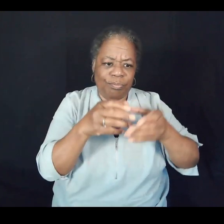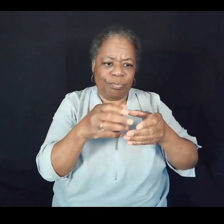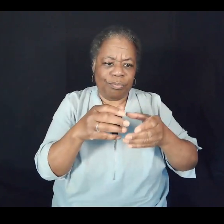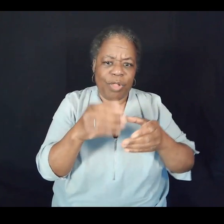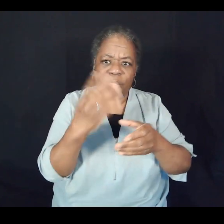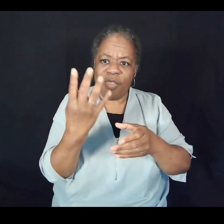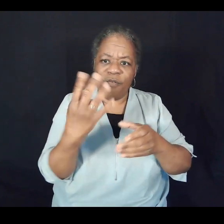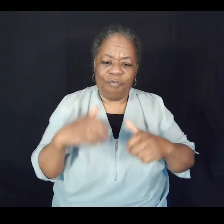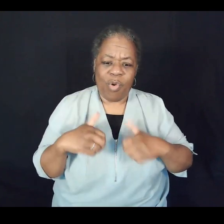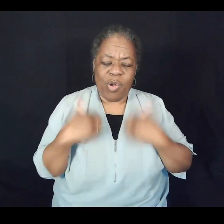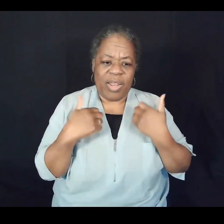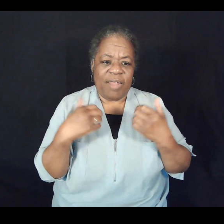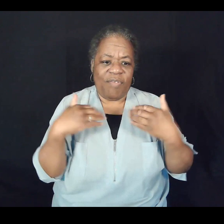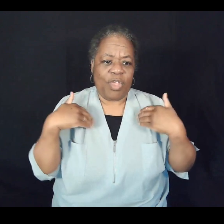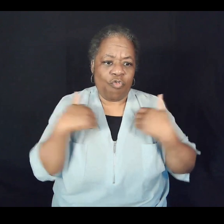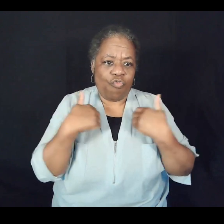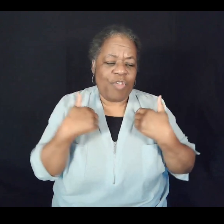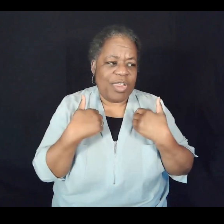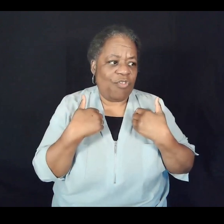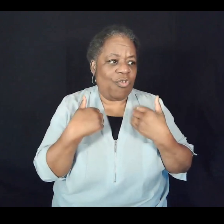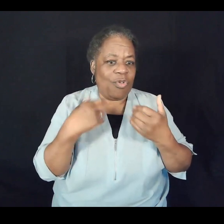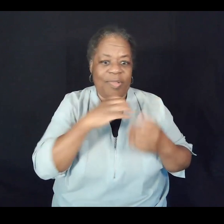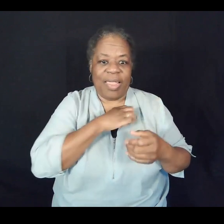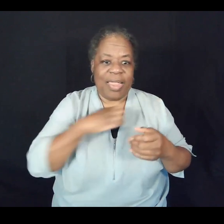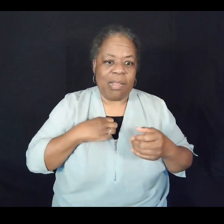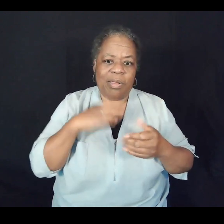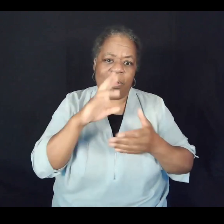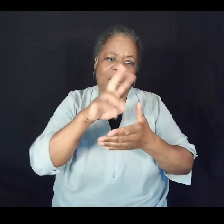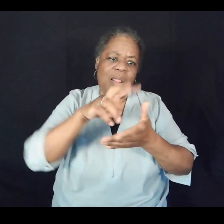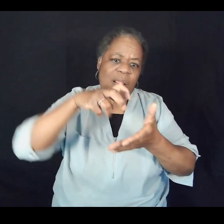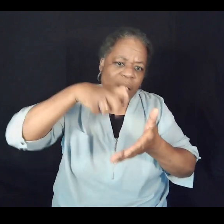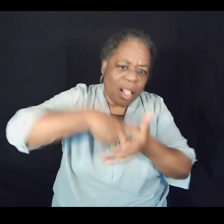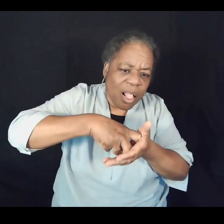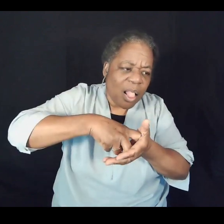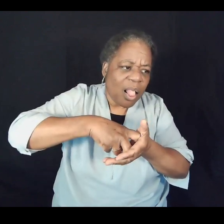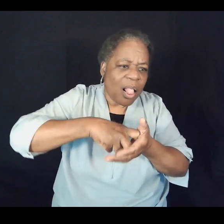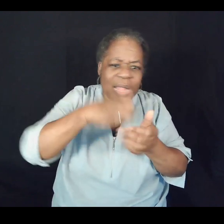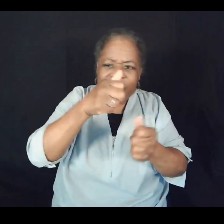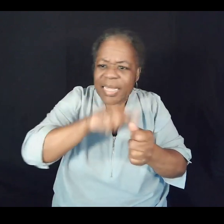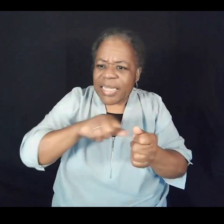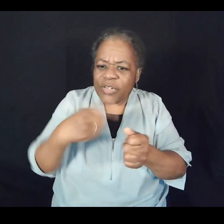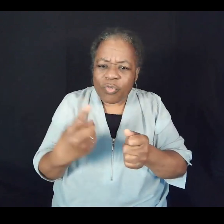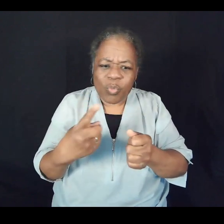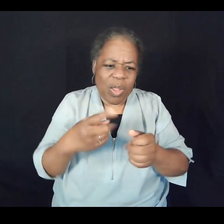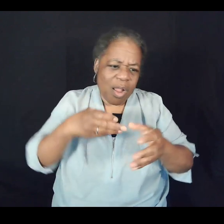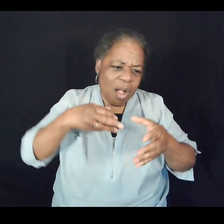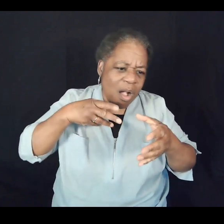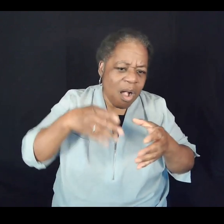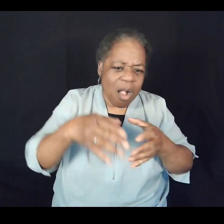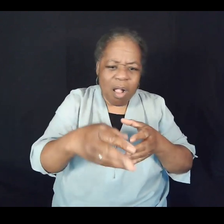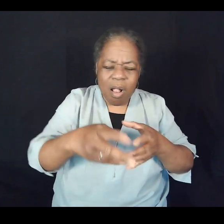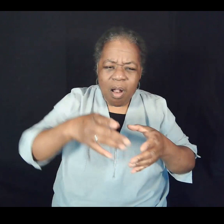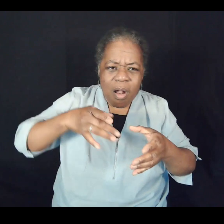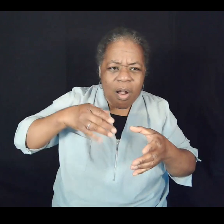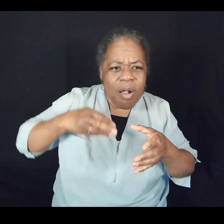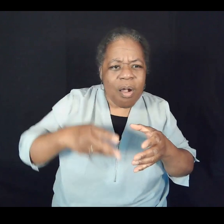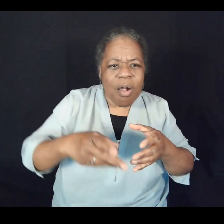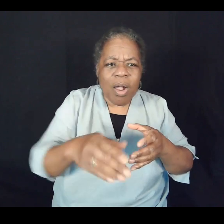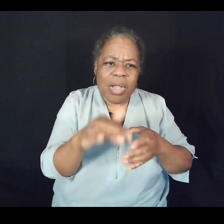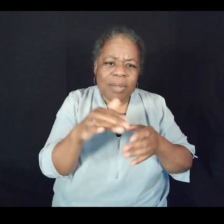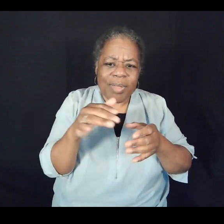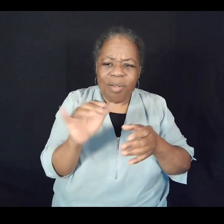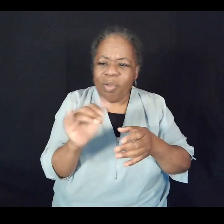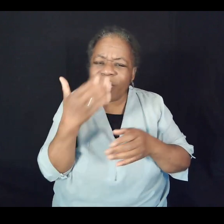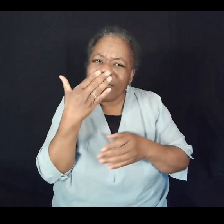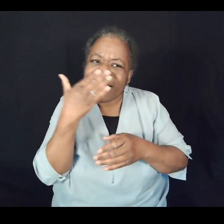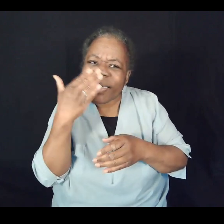24 elders fell down before the Lamb. Each one had a harp, and they were holding golden bowl of incense, which are the prayers